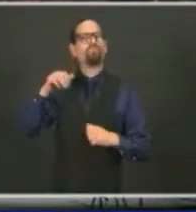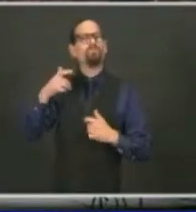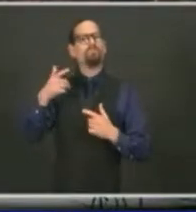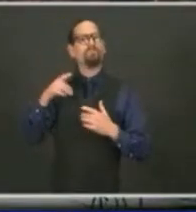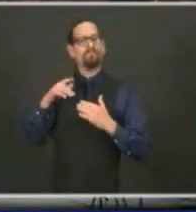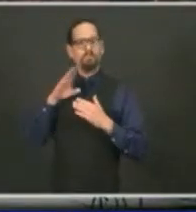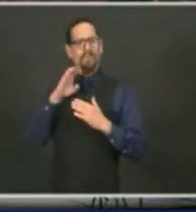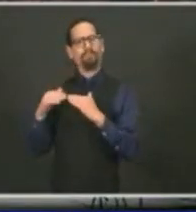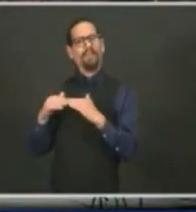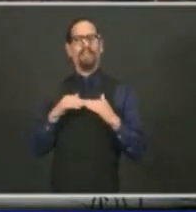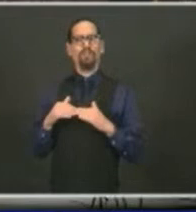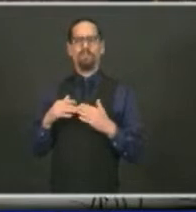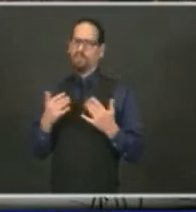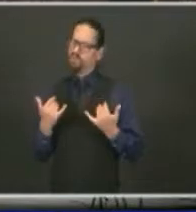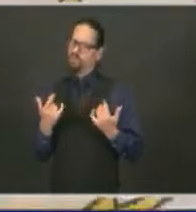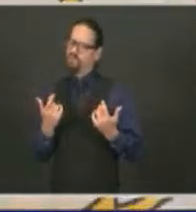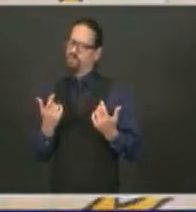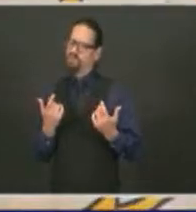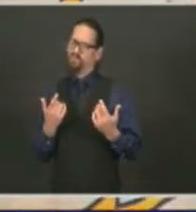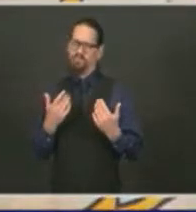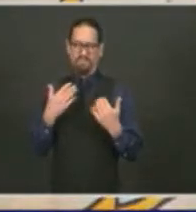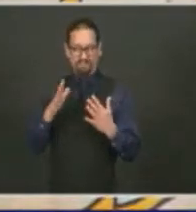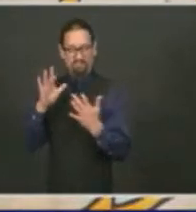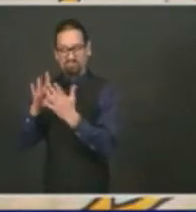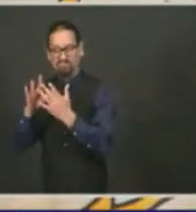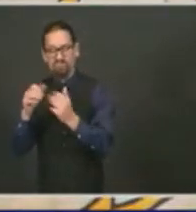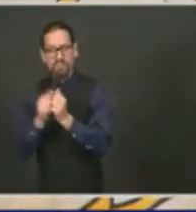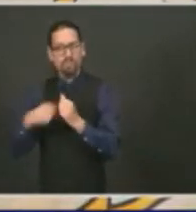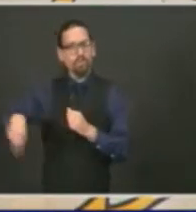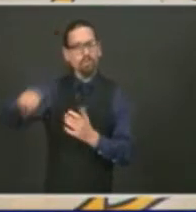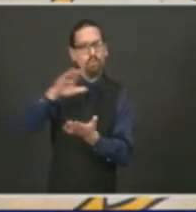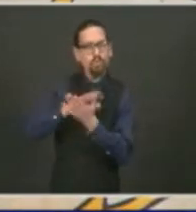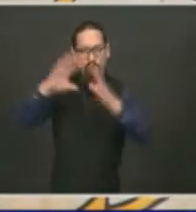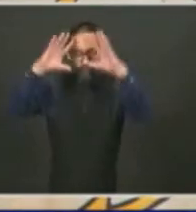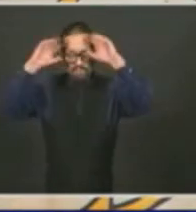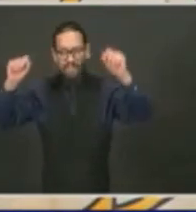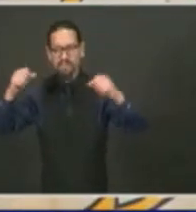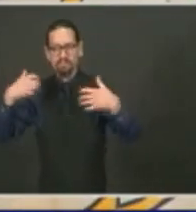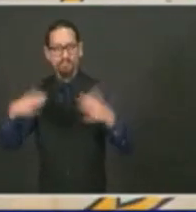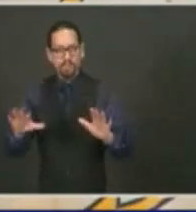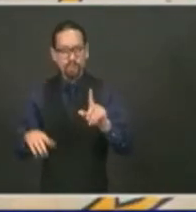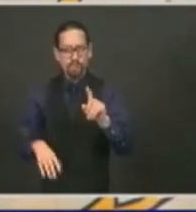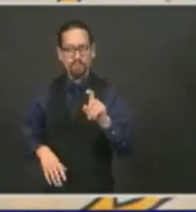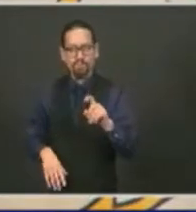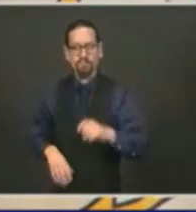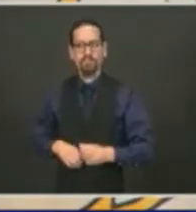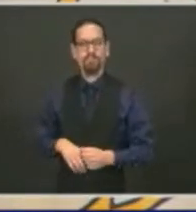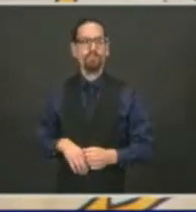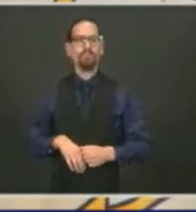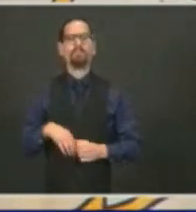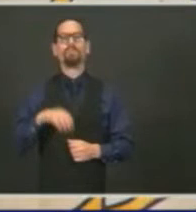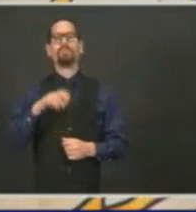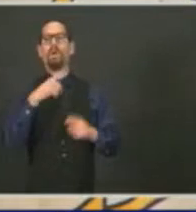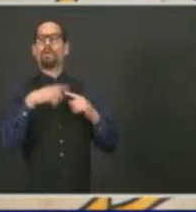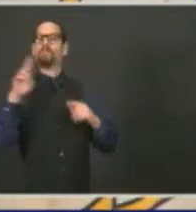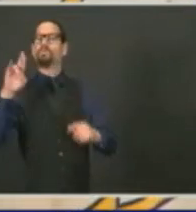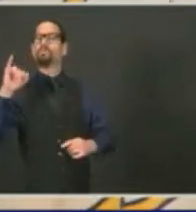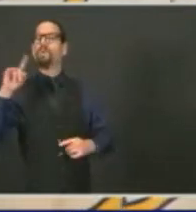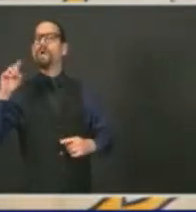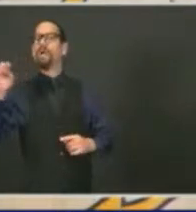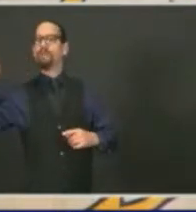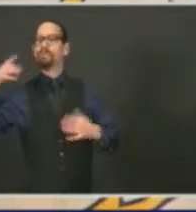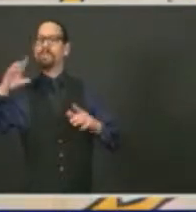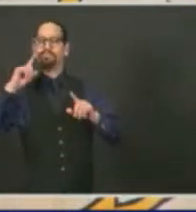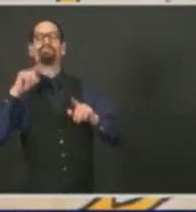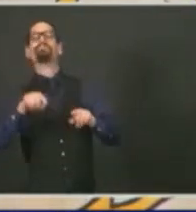of the situation? Have you reached out to the superintendents? Either RIDE was acknowledging they were right in seeing the writing on the wall of the